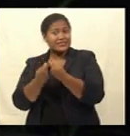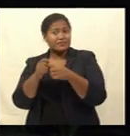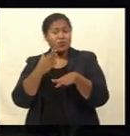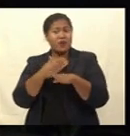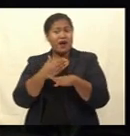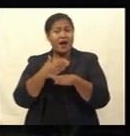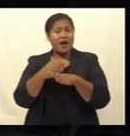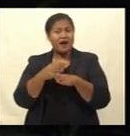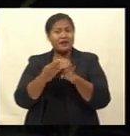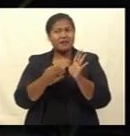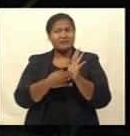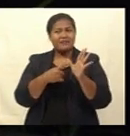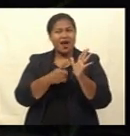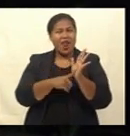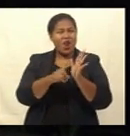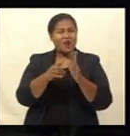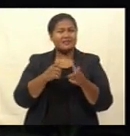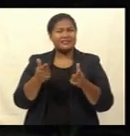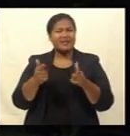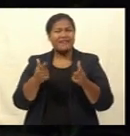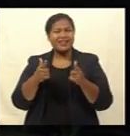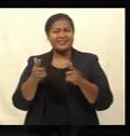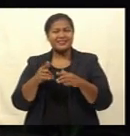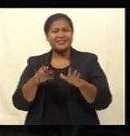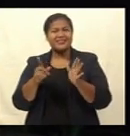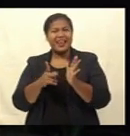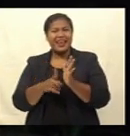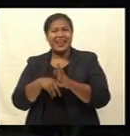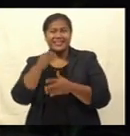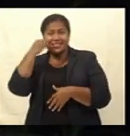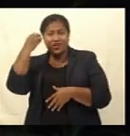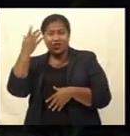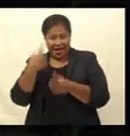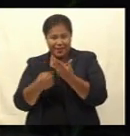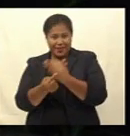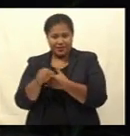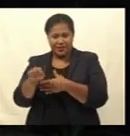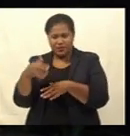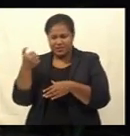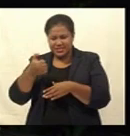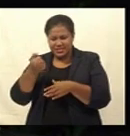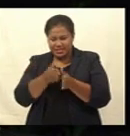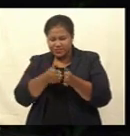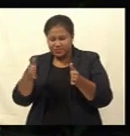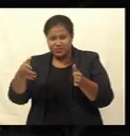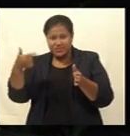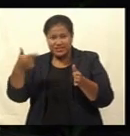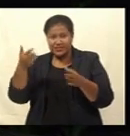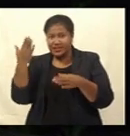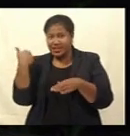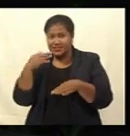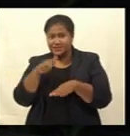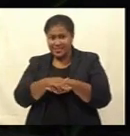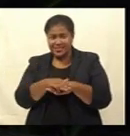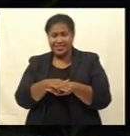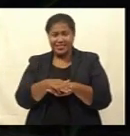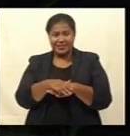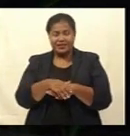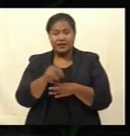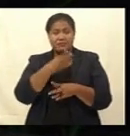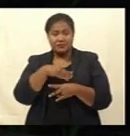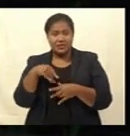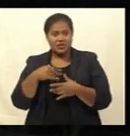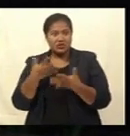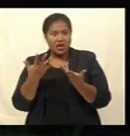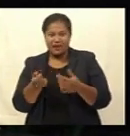Malomalo Sevens that was held at Lawanga Park in Singatoka from the 16th to the 17th of last month, which the ministry have